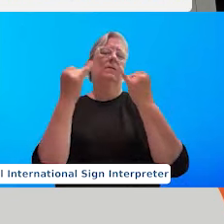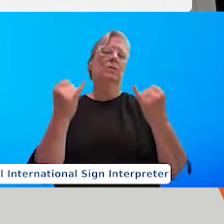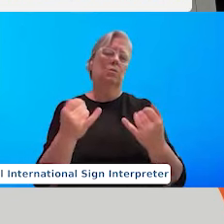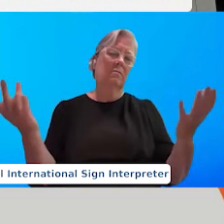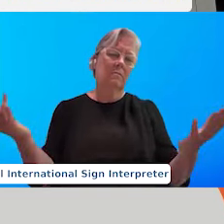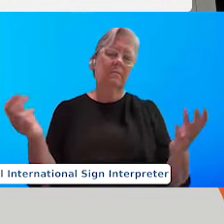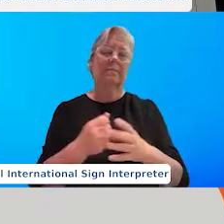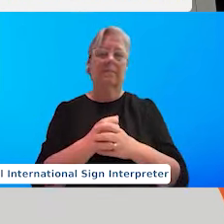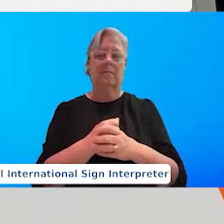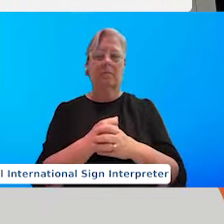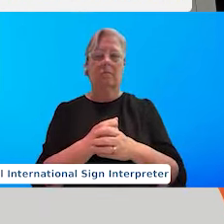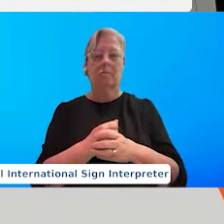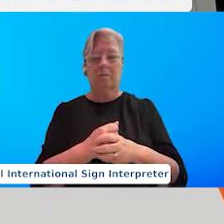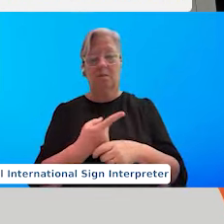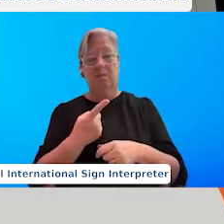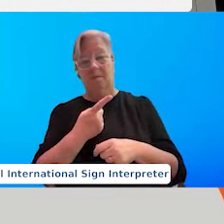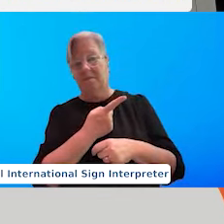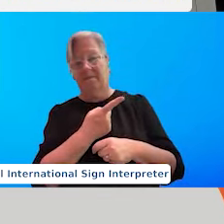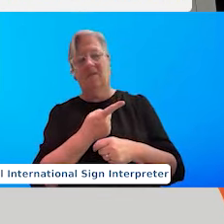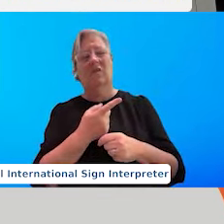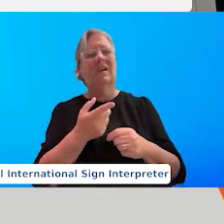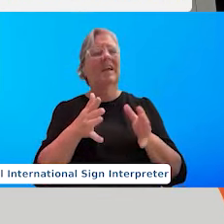etc. Okay, and